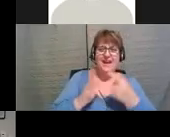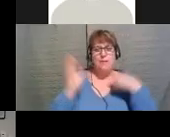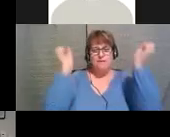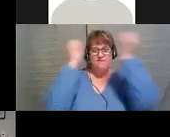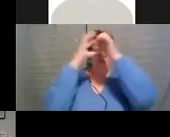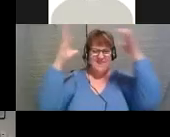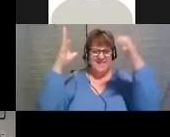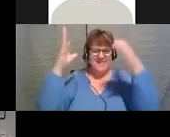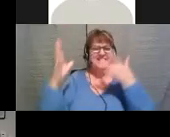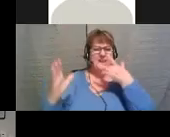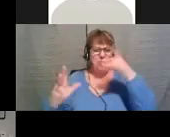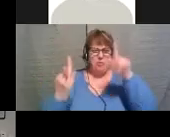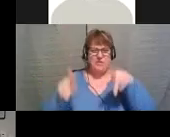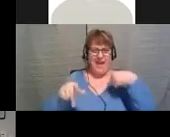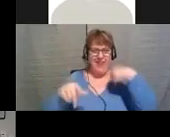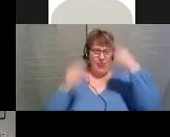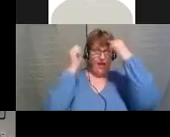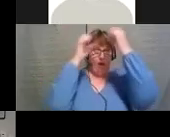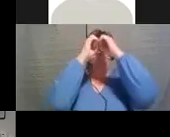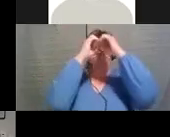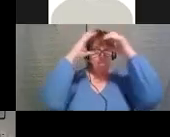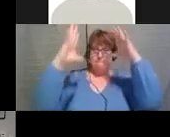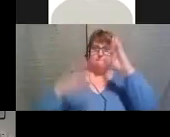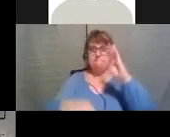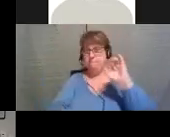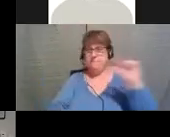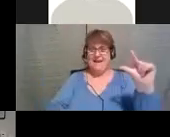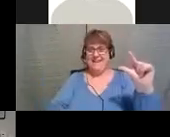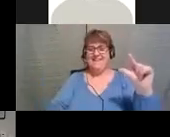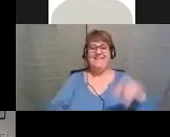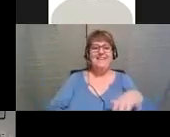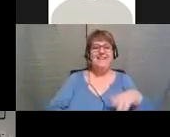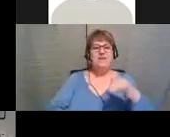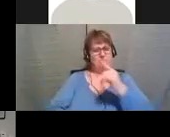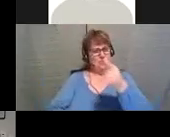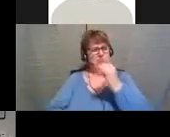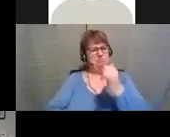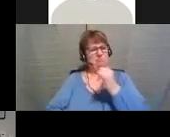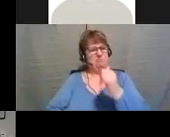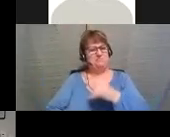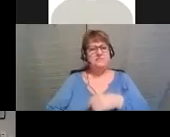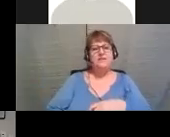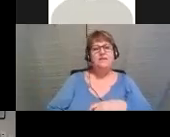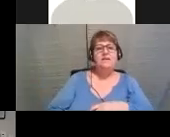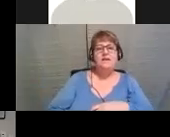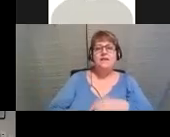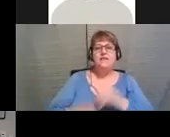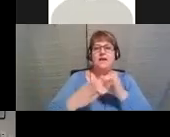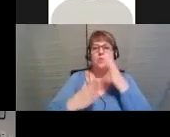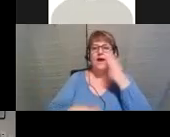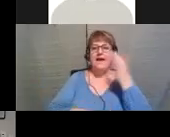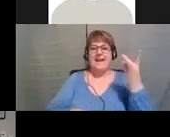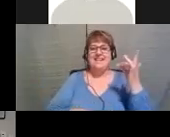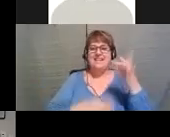person. I think big. I think many of you are that way as well. And it's for this reason that 18 years ago,